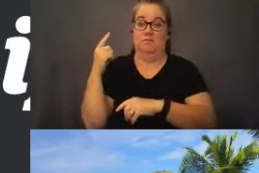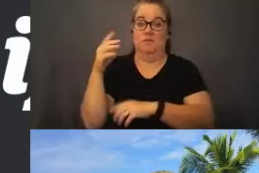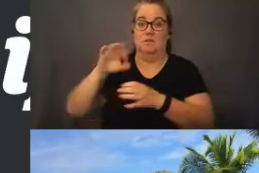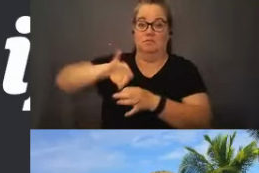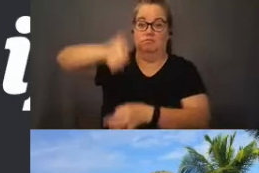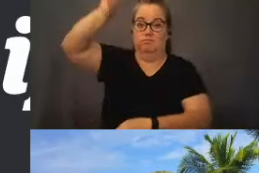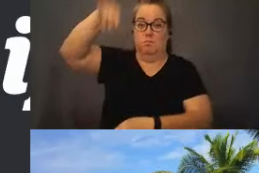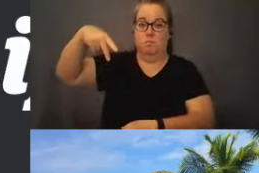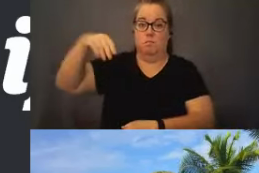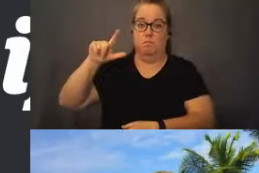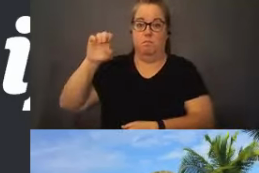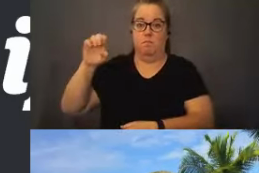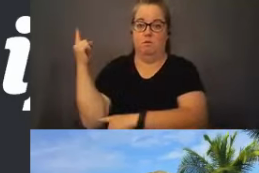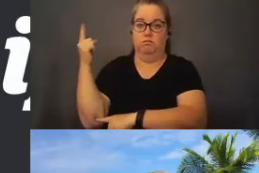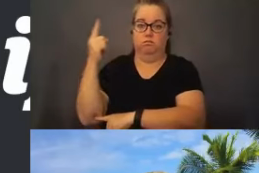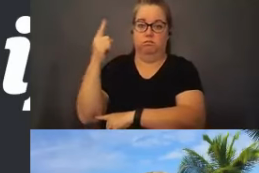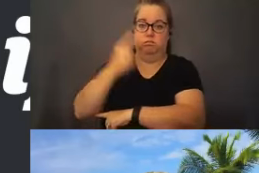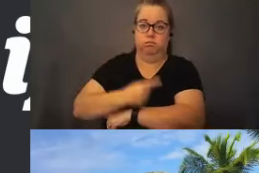If you are alone